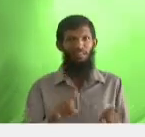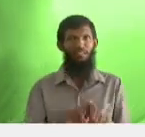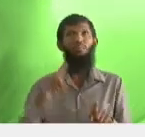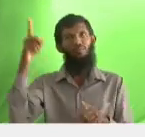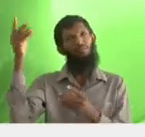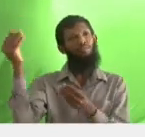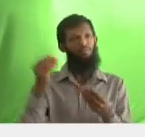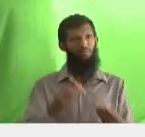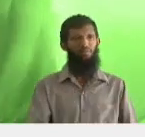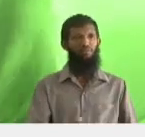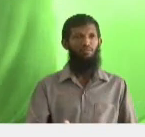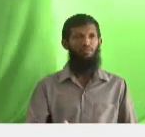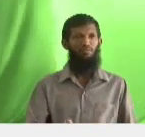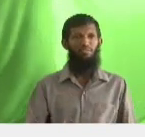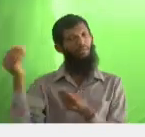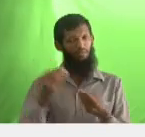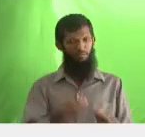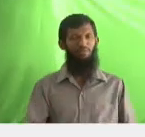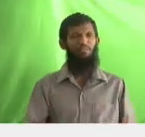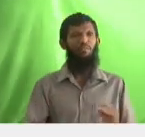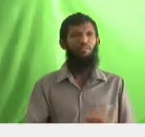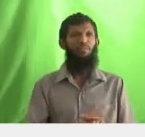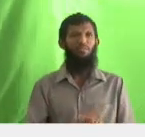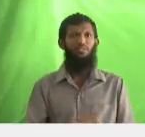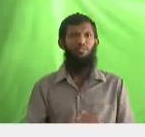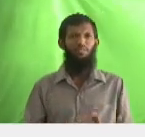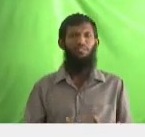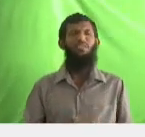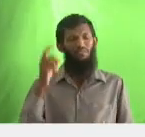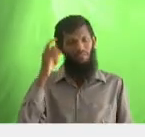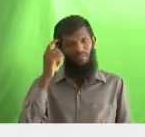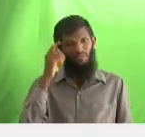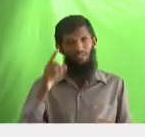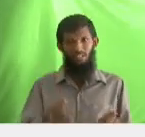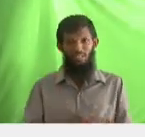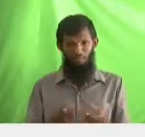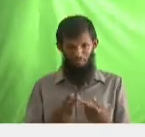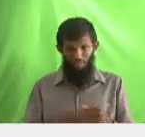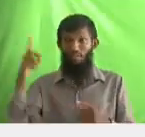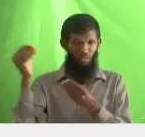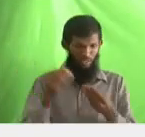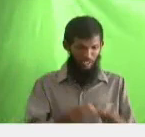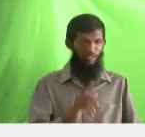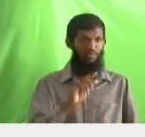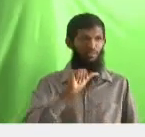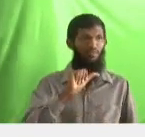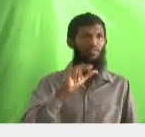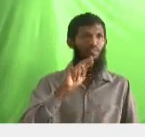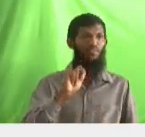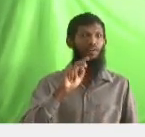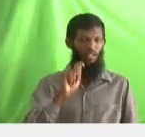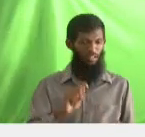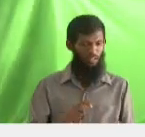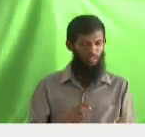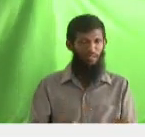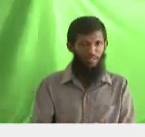so small and insignificant, if Allah has provided food and sustenance for that ant, then definitely